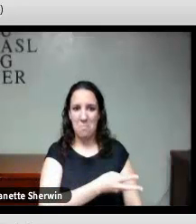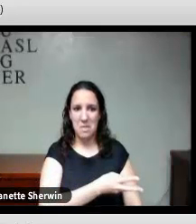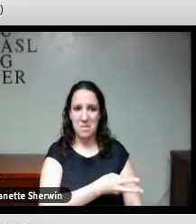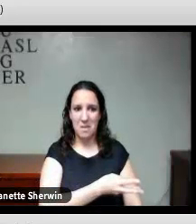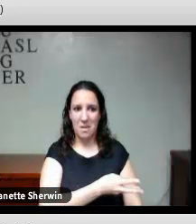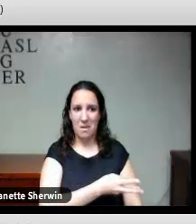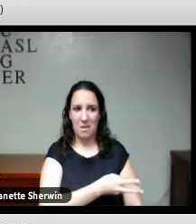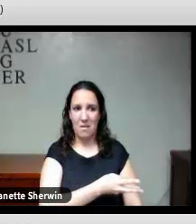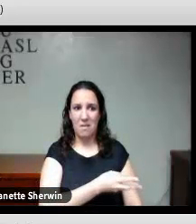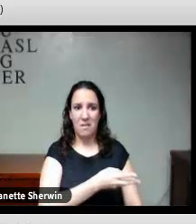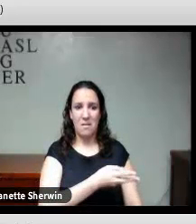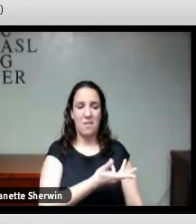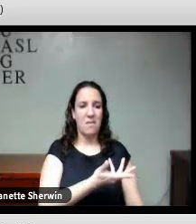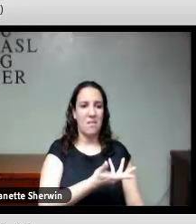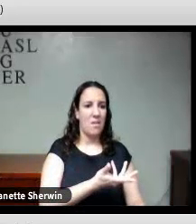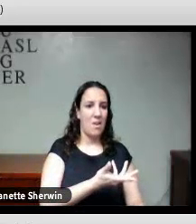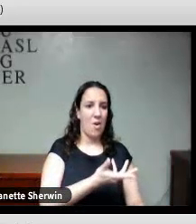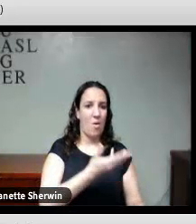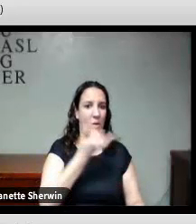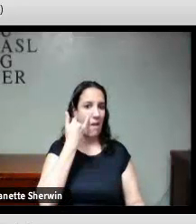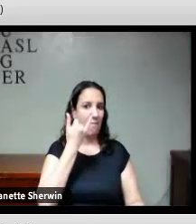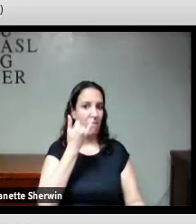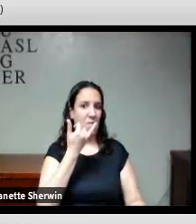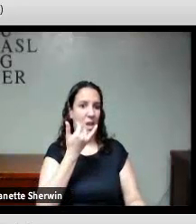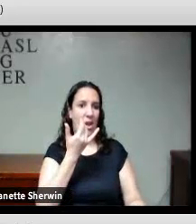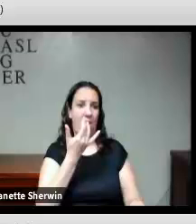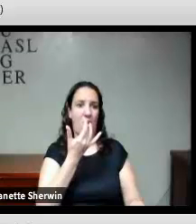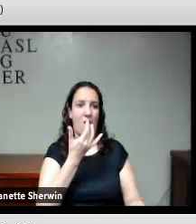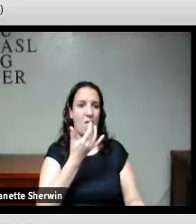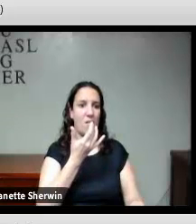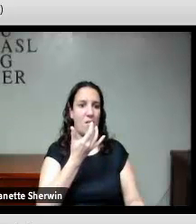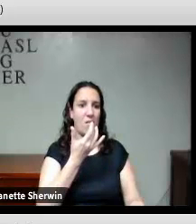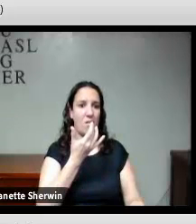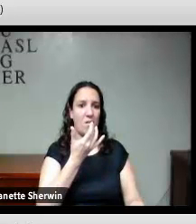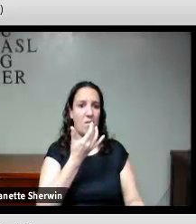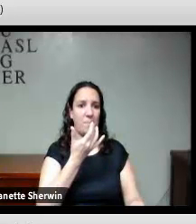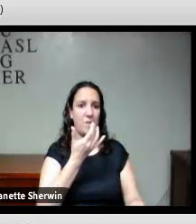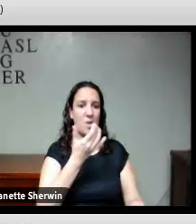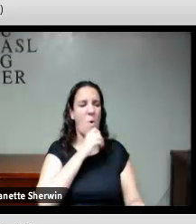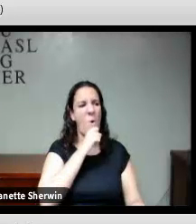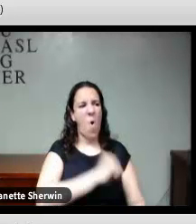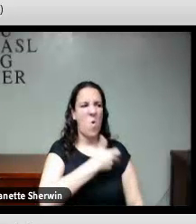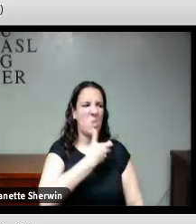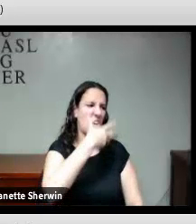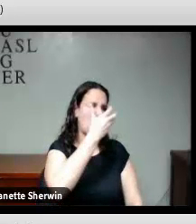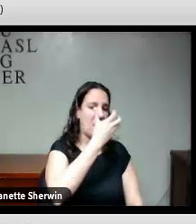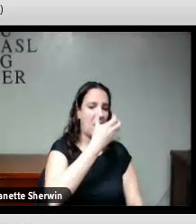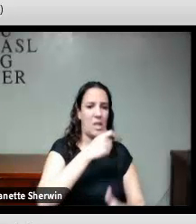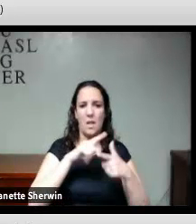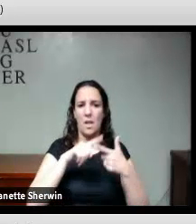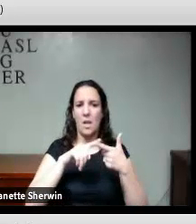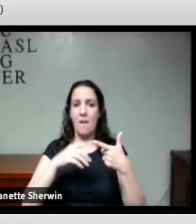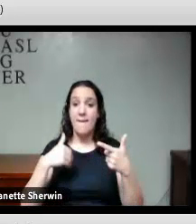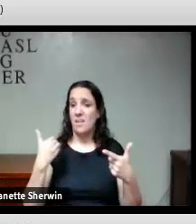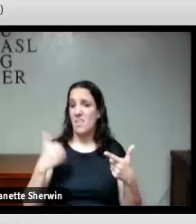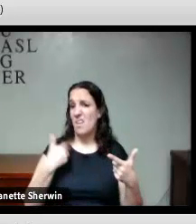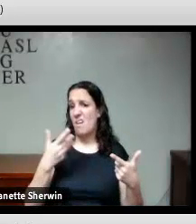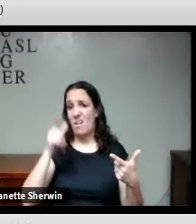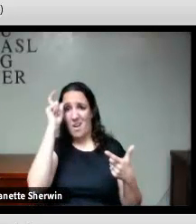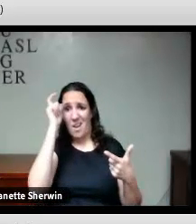and arrogant, or fill in the blank. I actually have somebody sitting in a